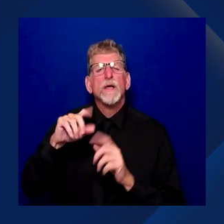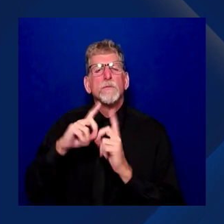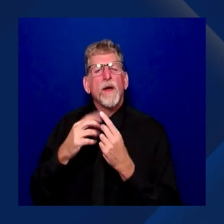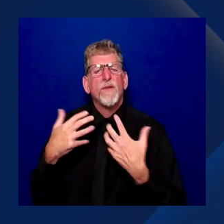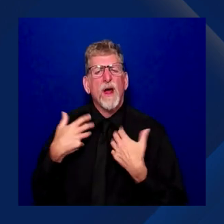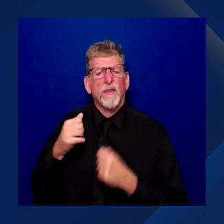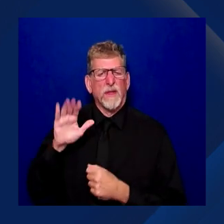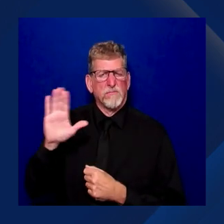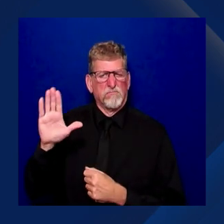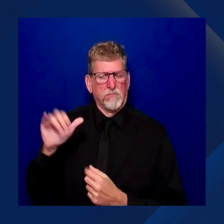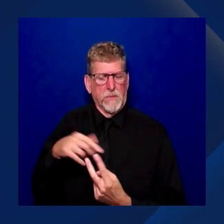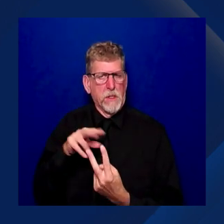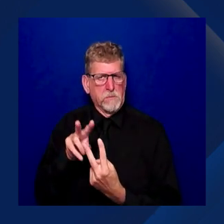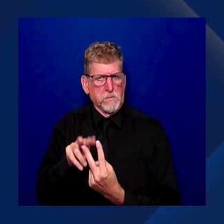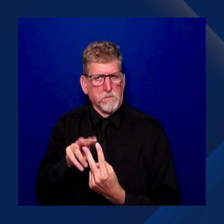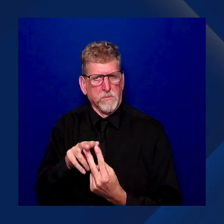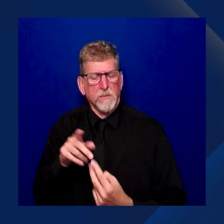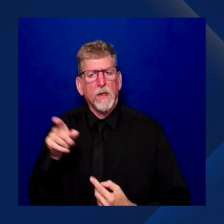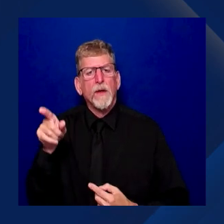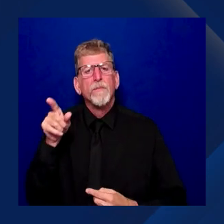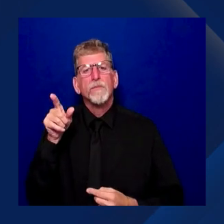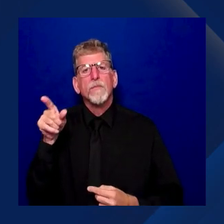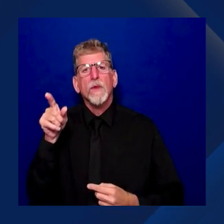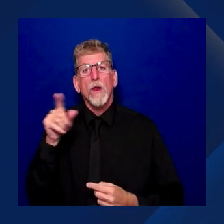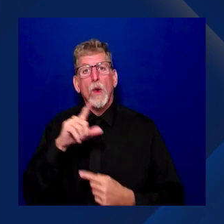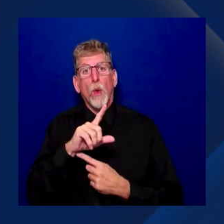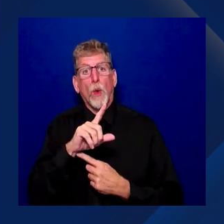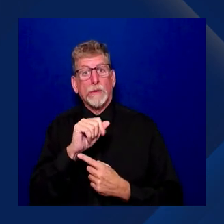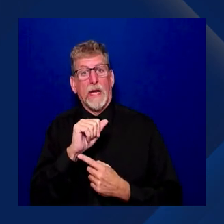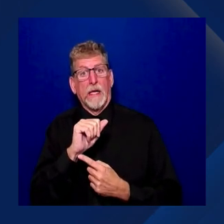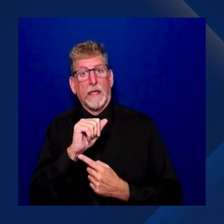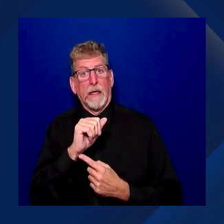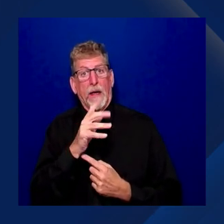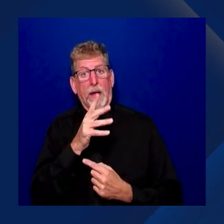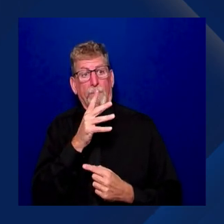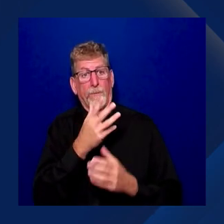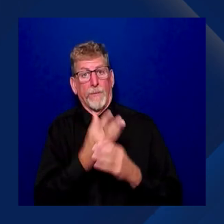call it PAMR, we review all maternal deaths at the time of